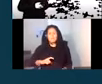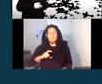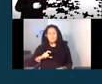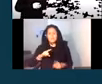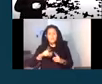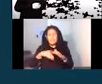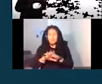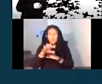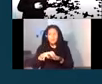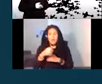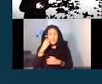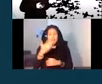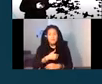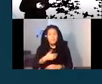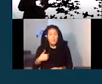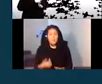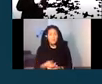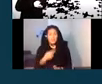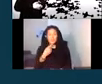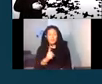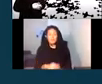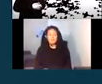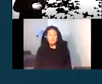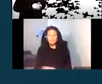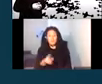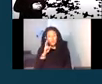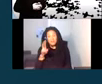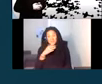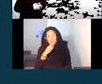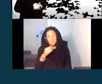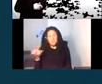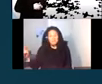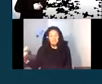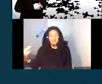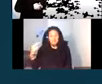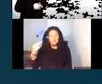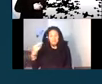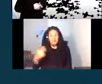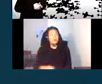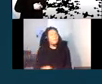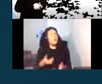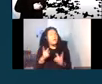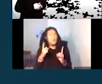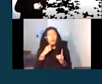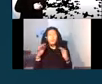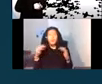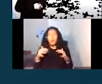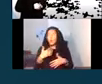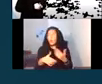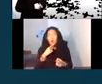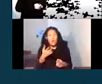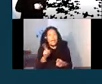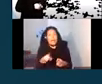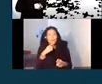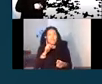every morning. And she said, "You could see by the look in the men's eyes. My God, there's a war on and we've got a